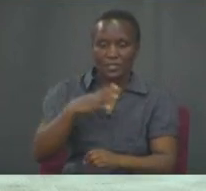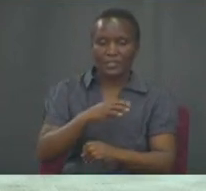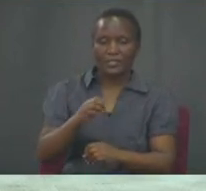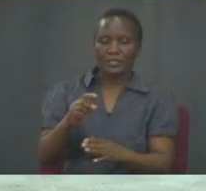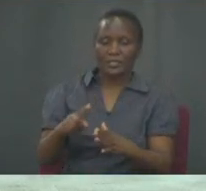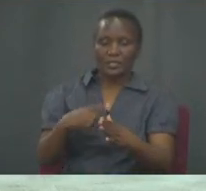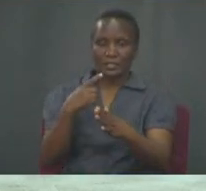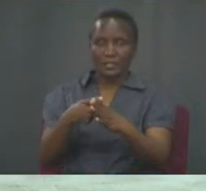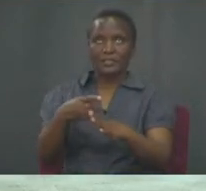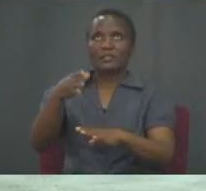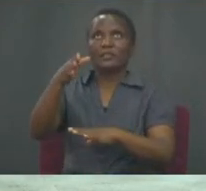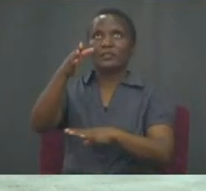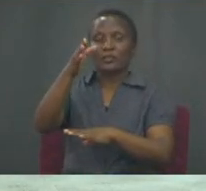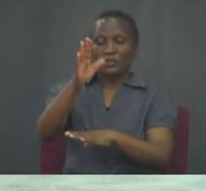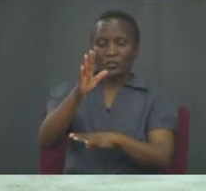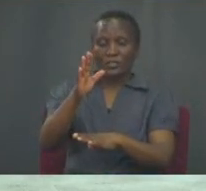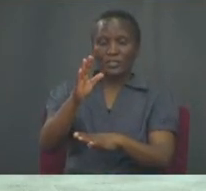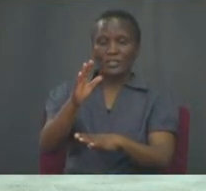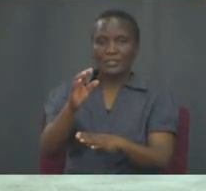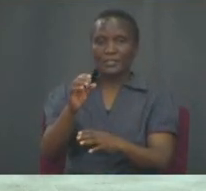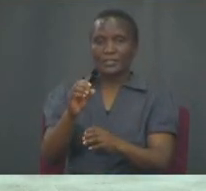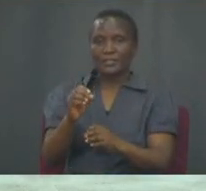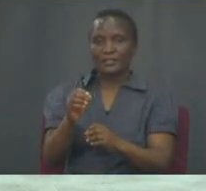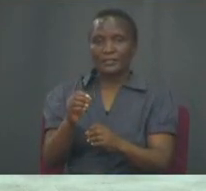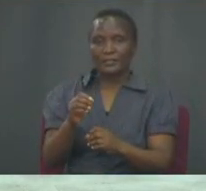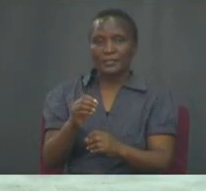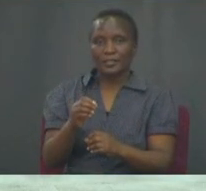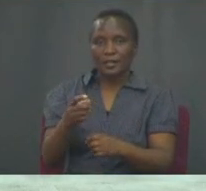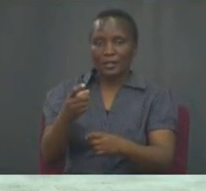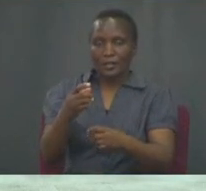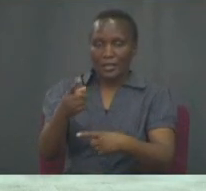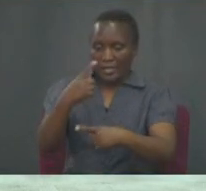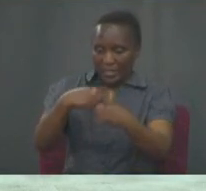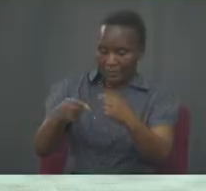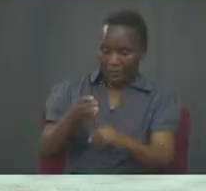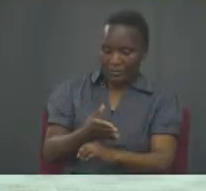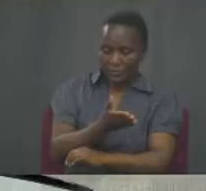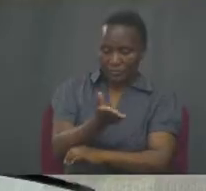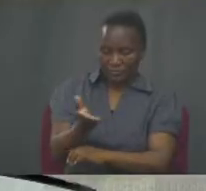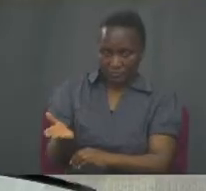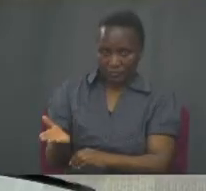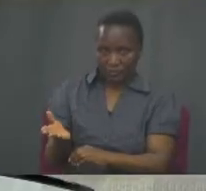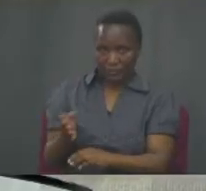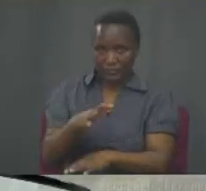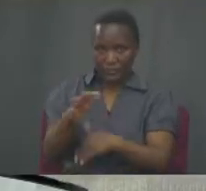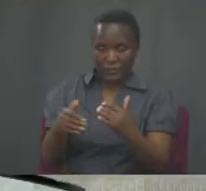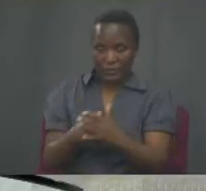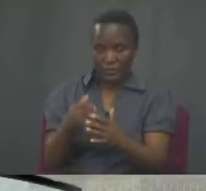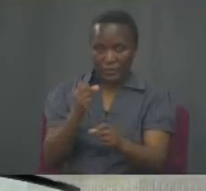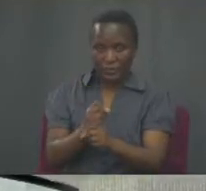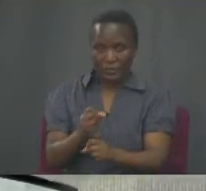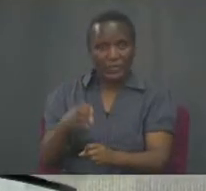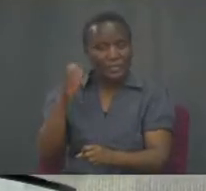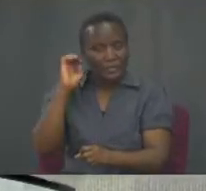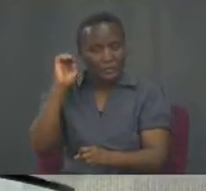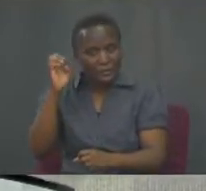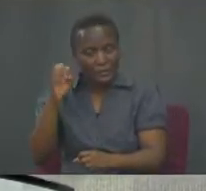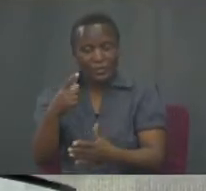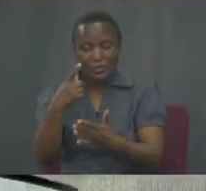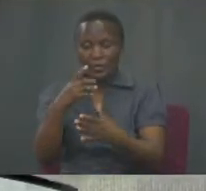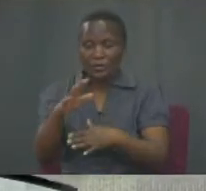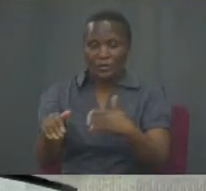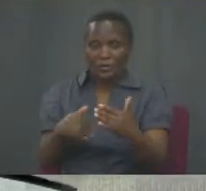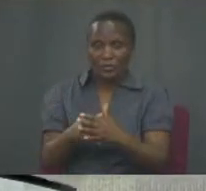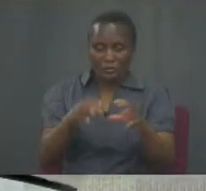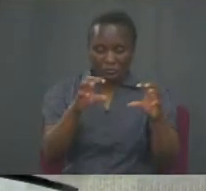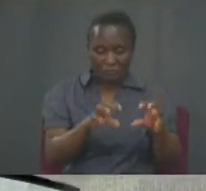over. All you need to do in this war and battle of mission, evangelism, whatever challenges you are facing,